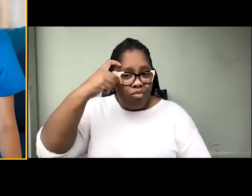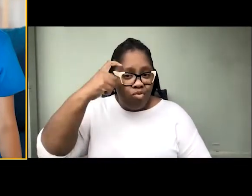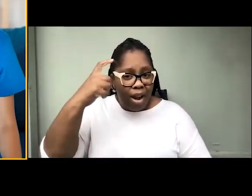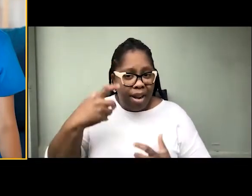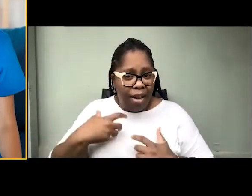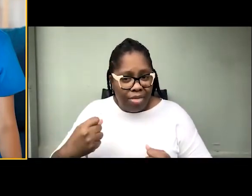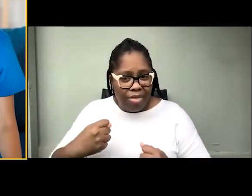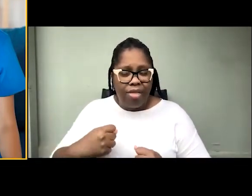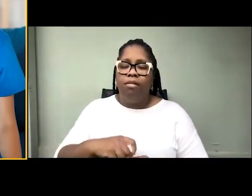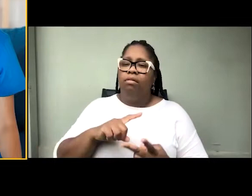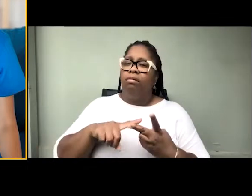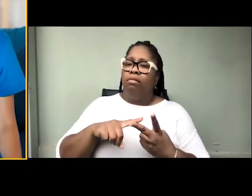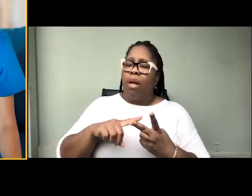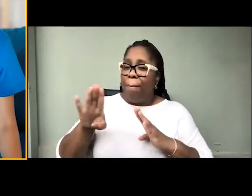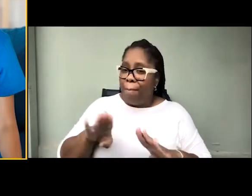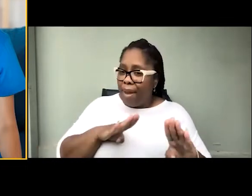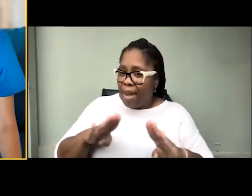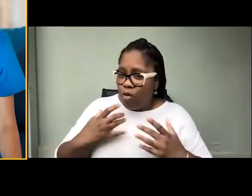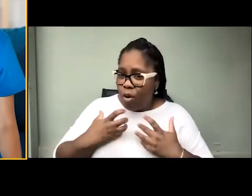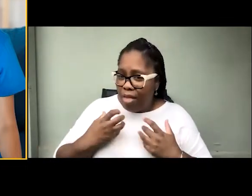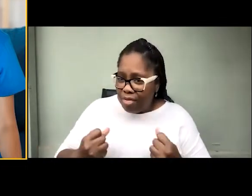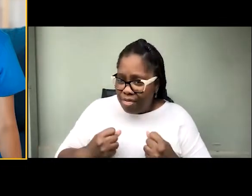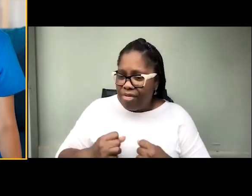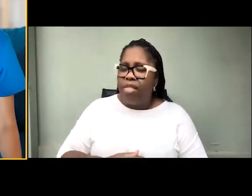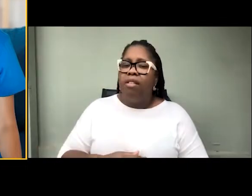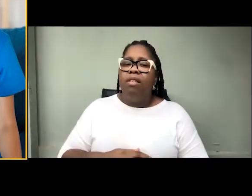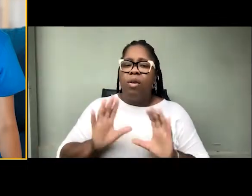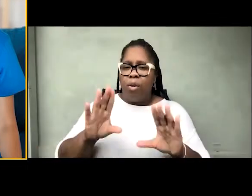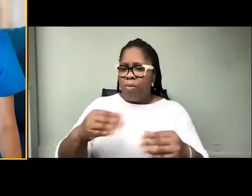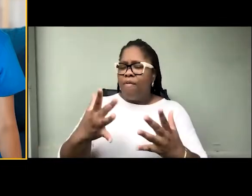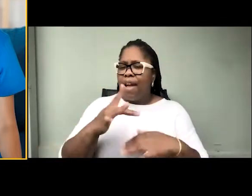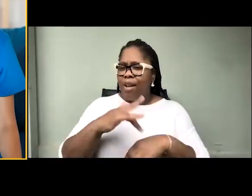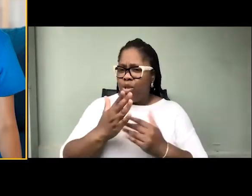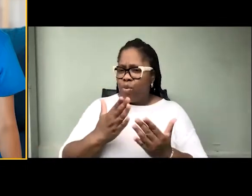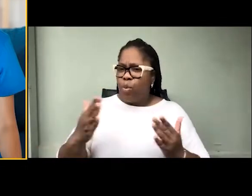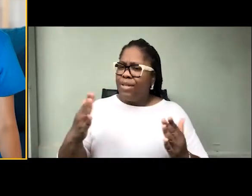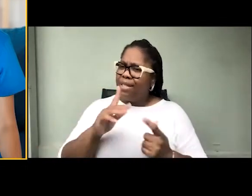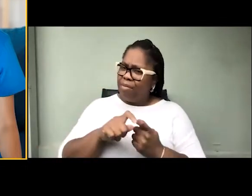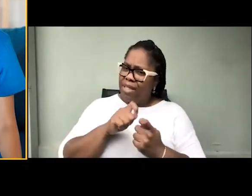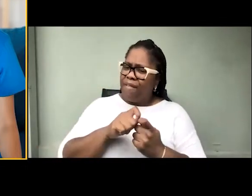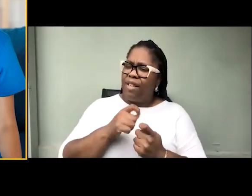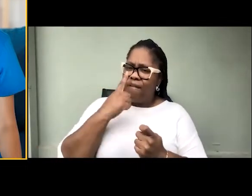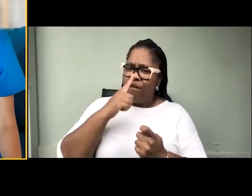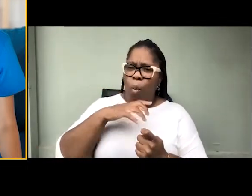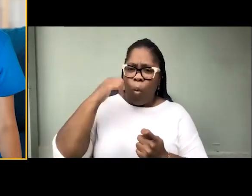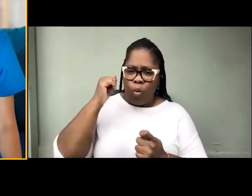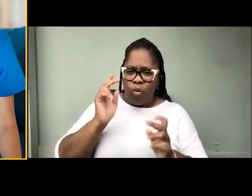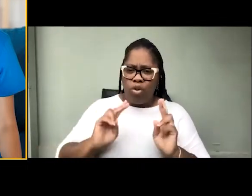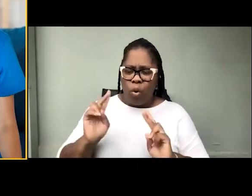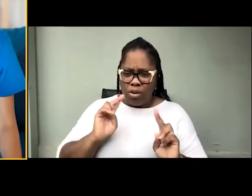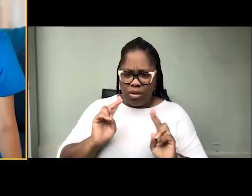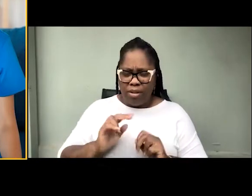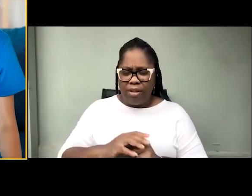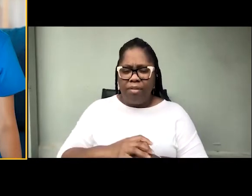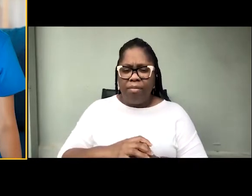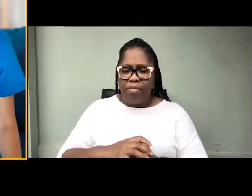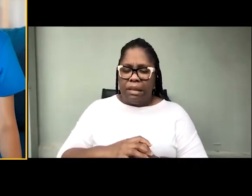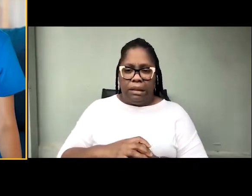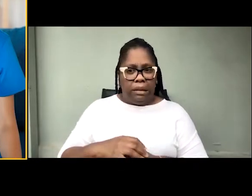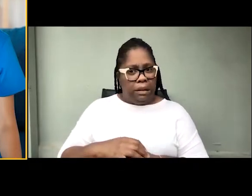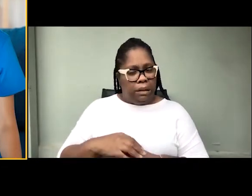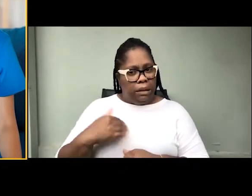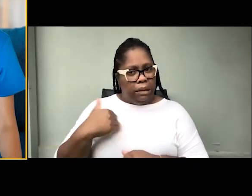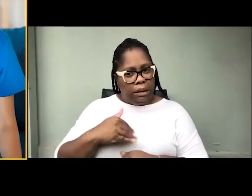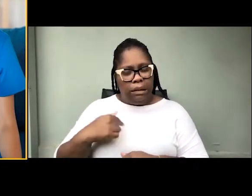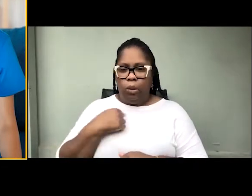behavioral health, providing sort of resources that are targeted specifically for older adults. We have a lot of improvement to make on